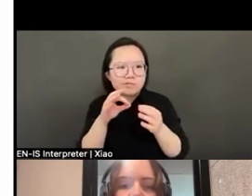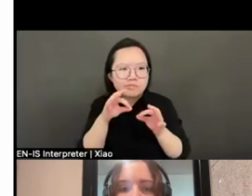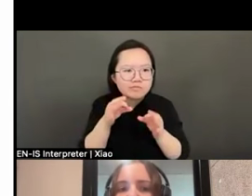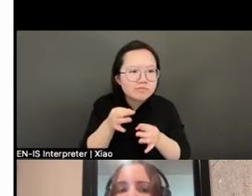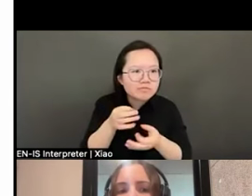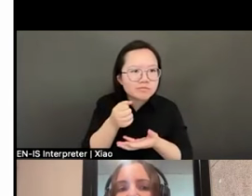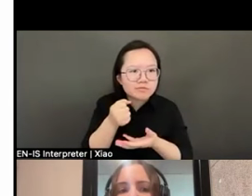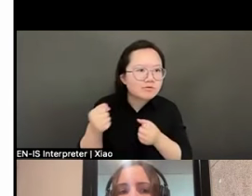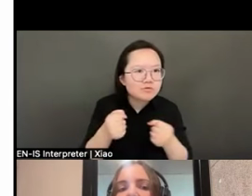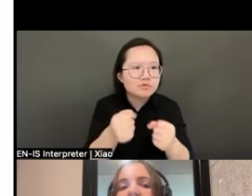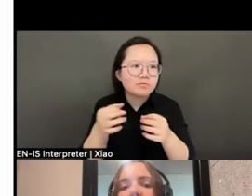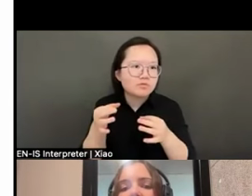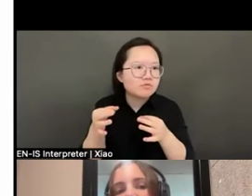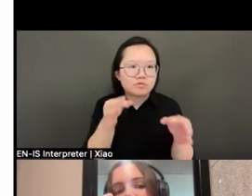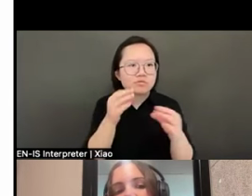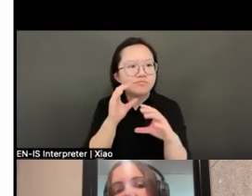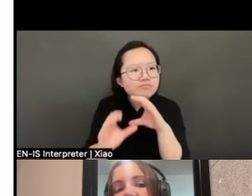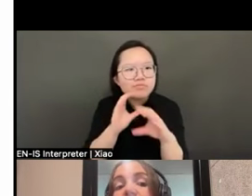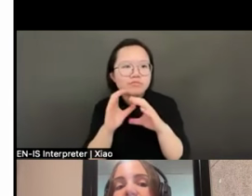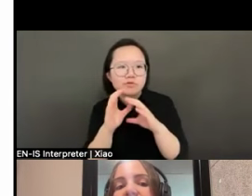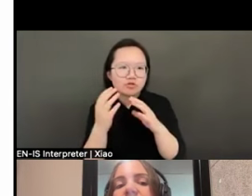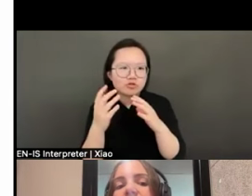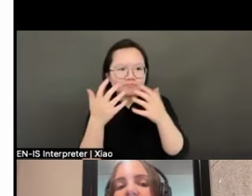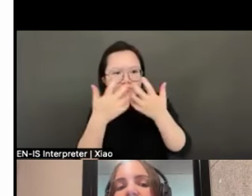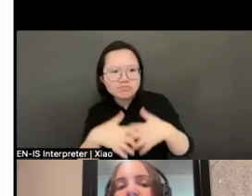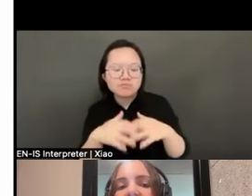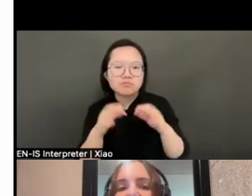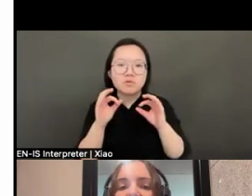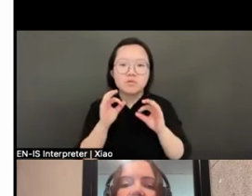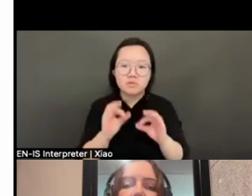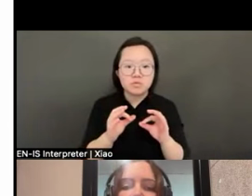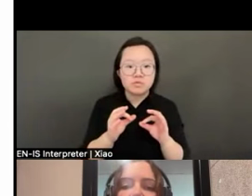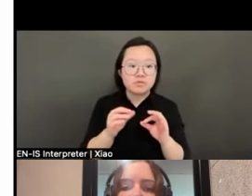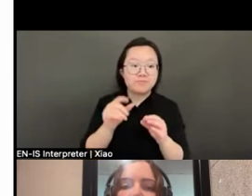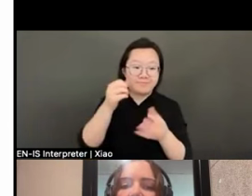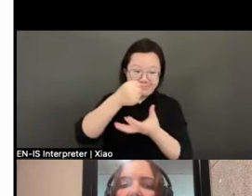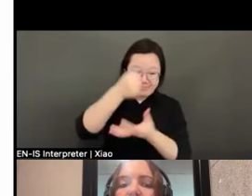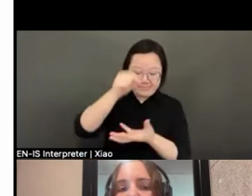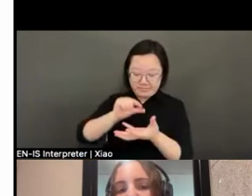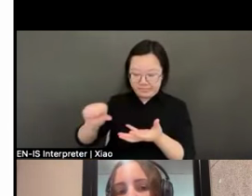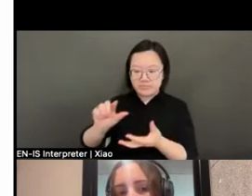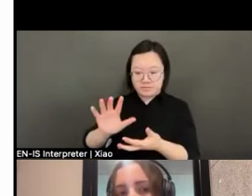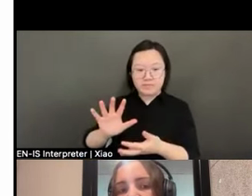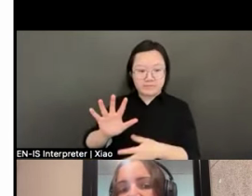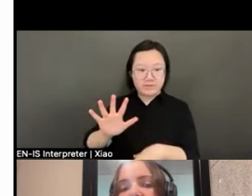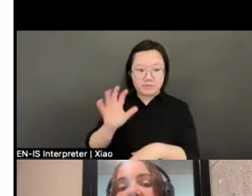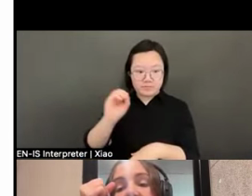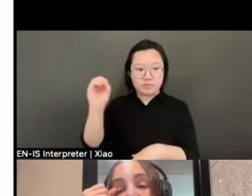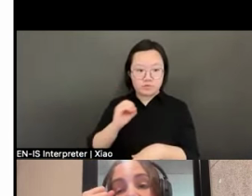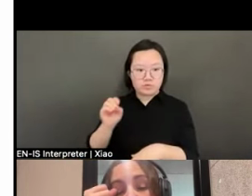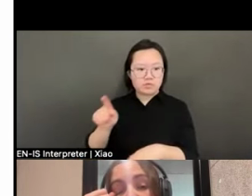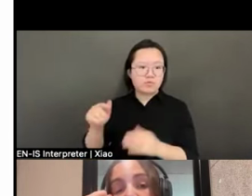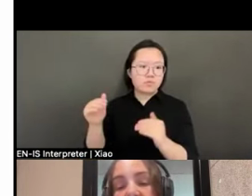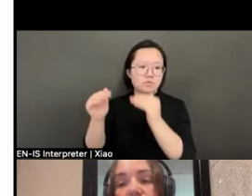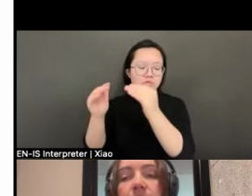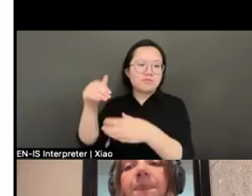tools, and so on. So 5% needs to be dedicated for capacity building of your own organization. And then,